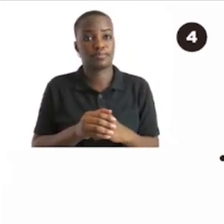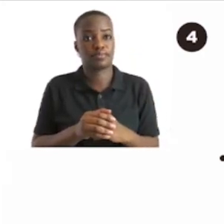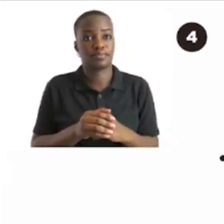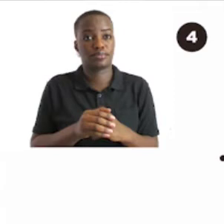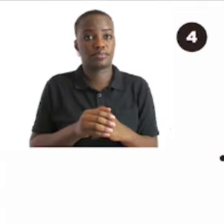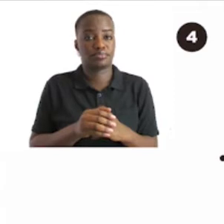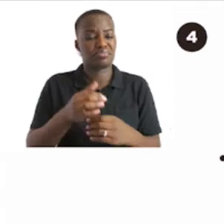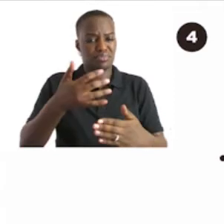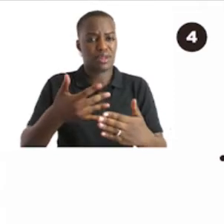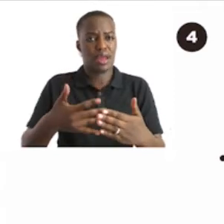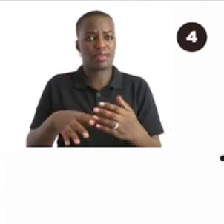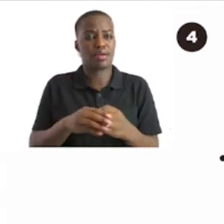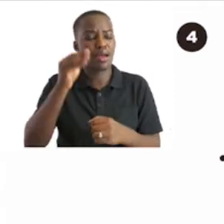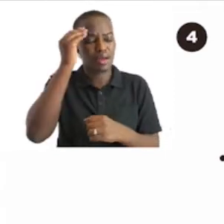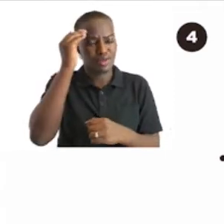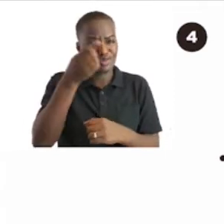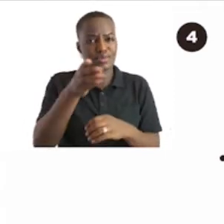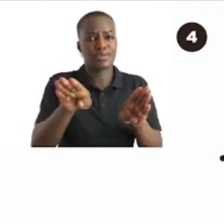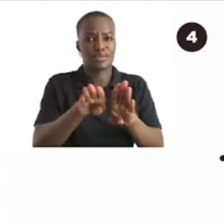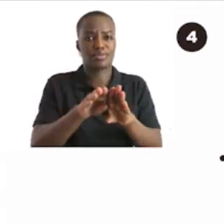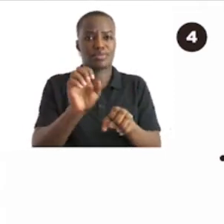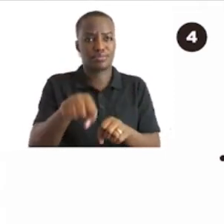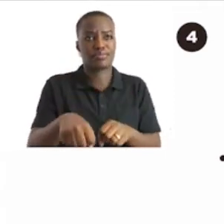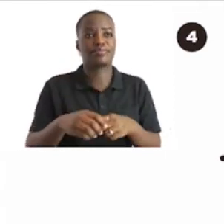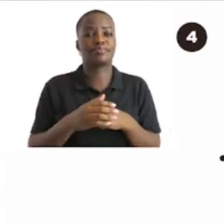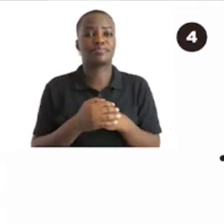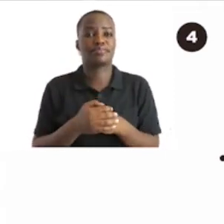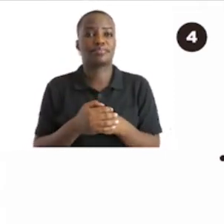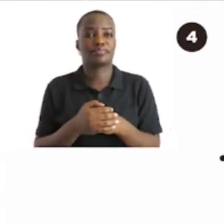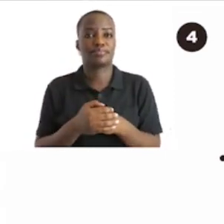The rest, I am sure you can do by yourself.